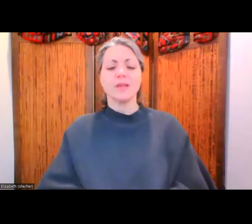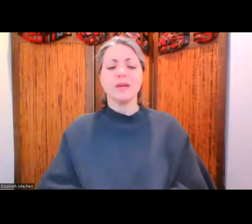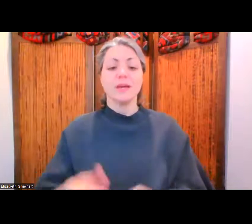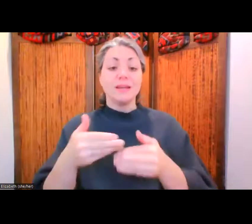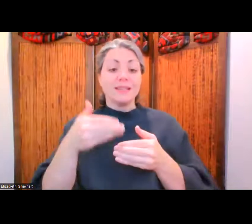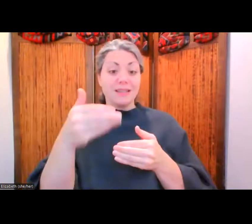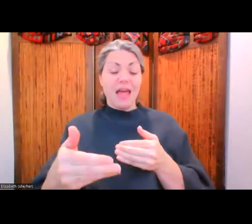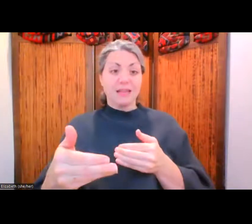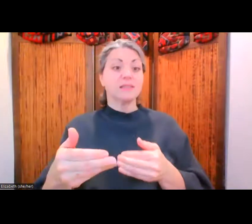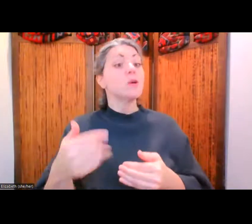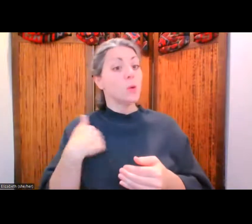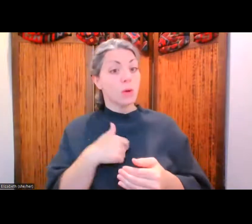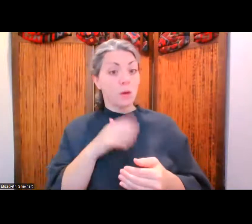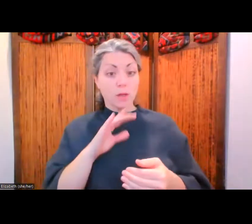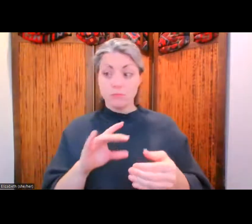treatment